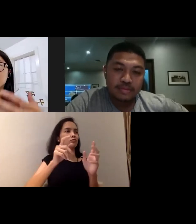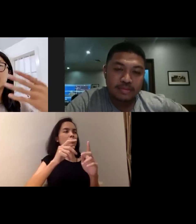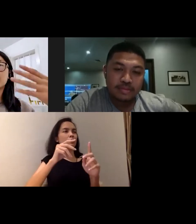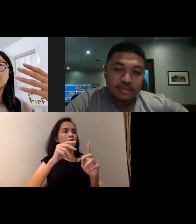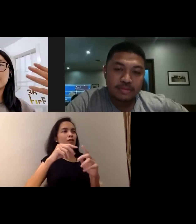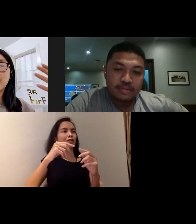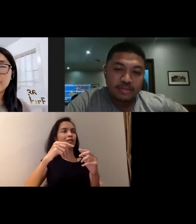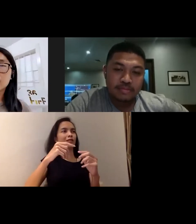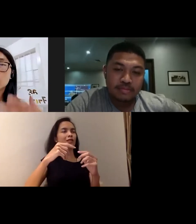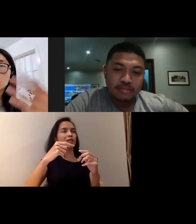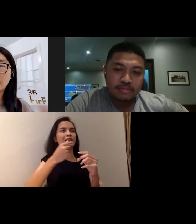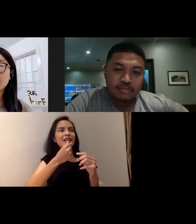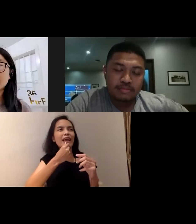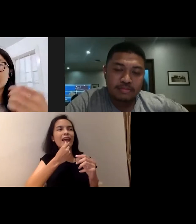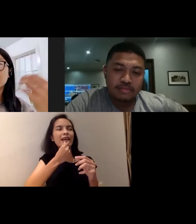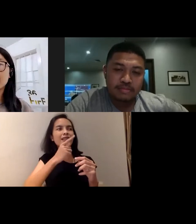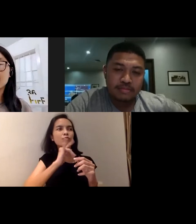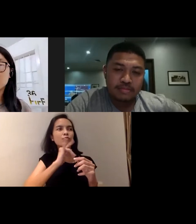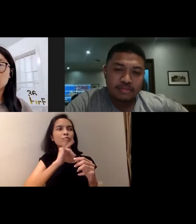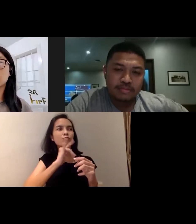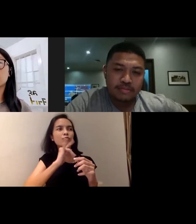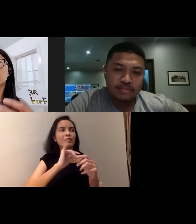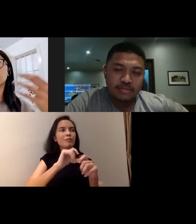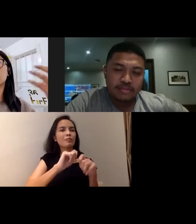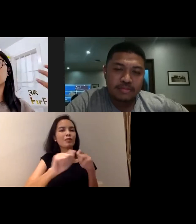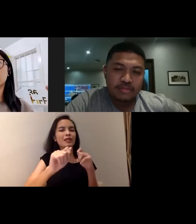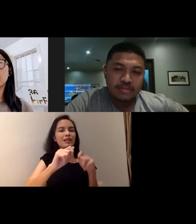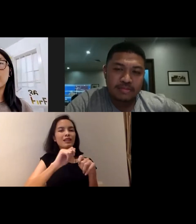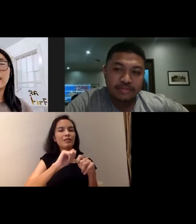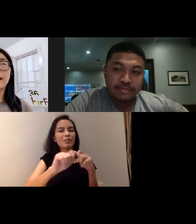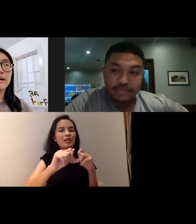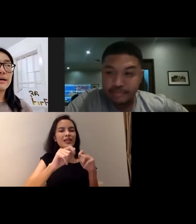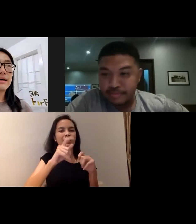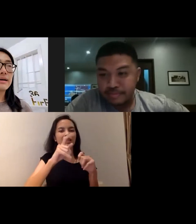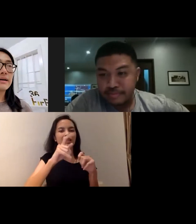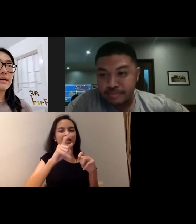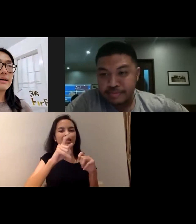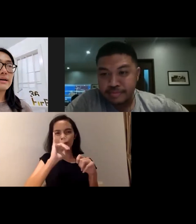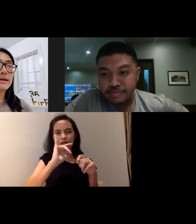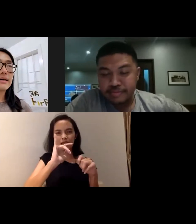people that kind of creating the same sort of like